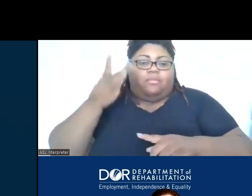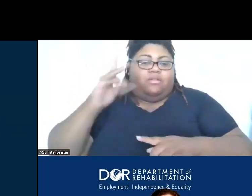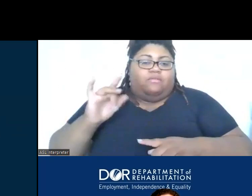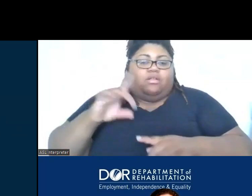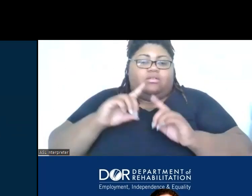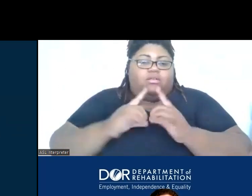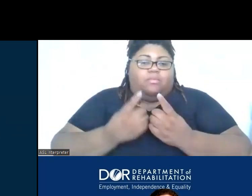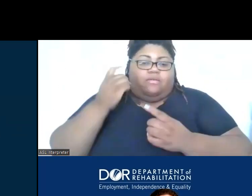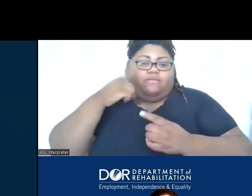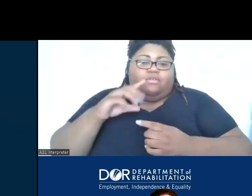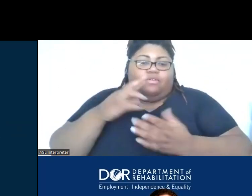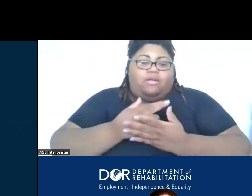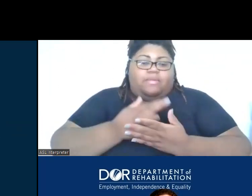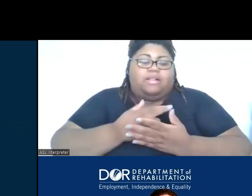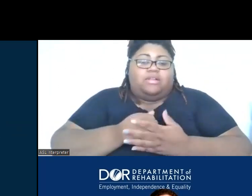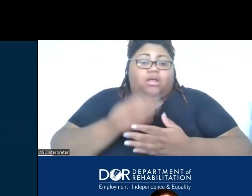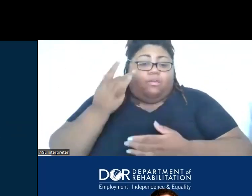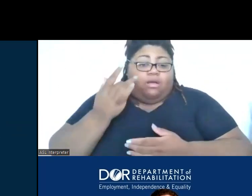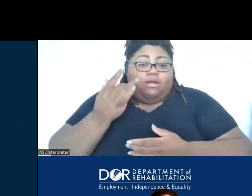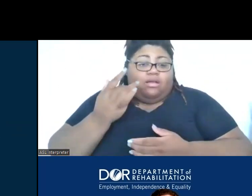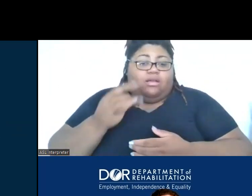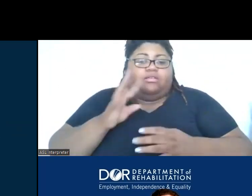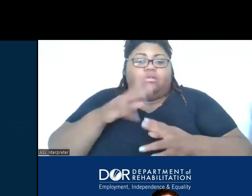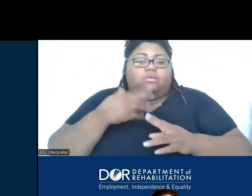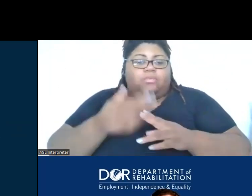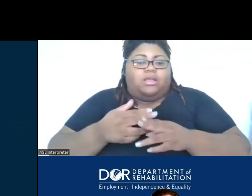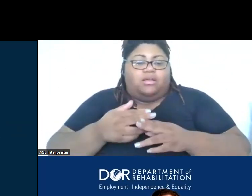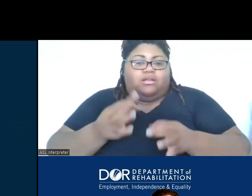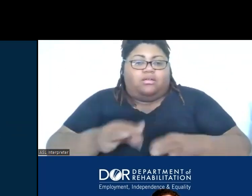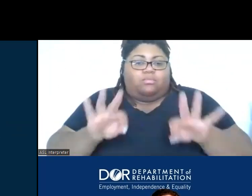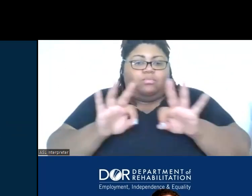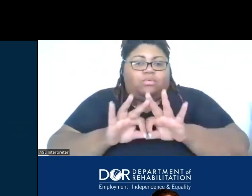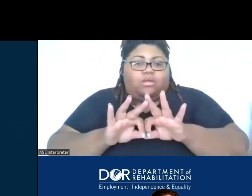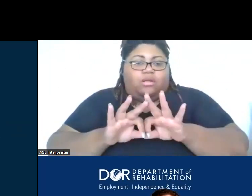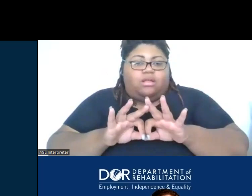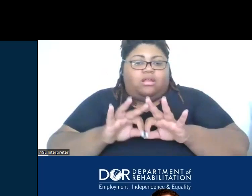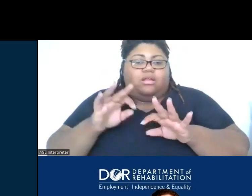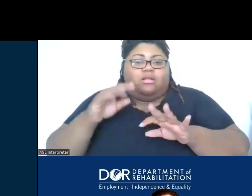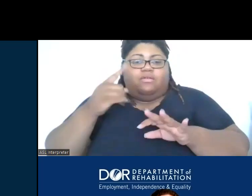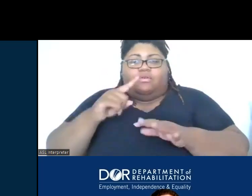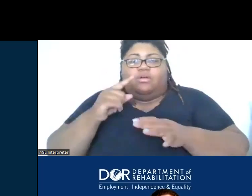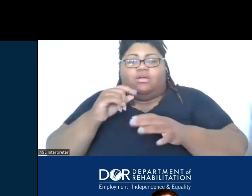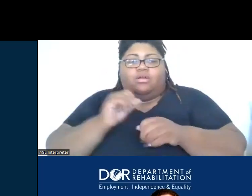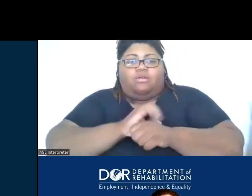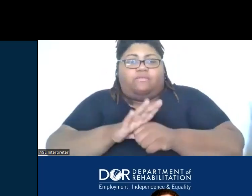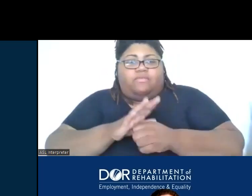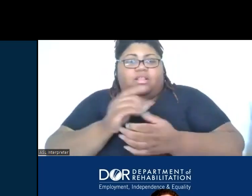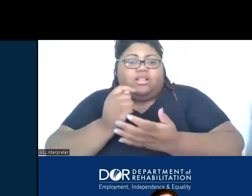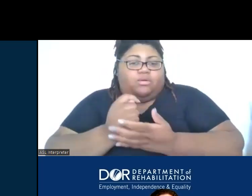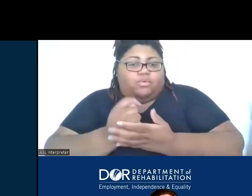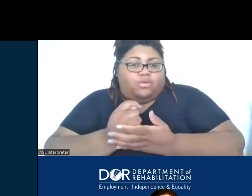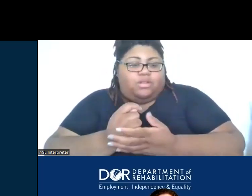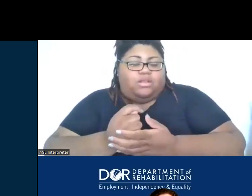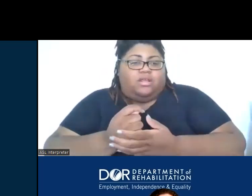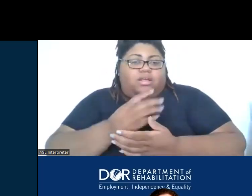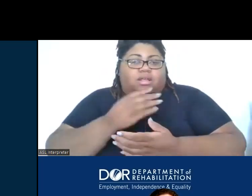Rehabilitation, to specifically talk about the importance of these COVID therapeutics and basically all of the